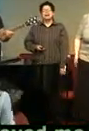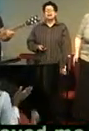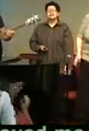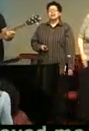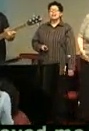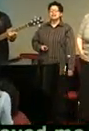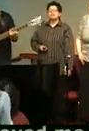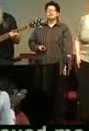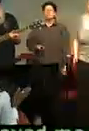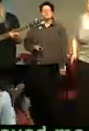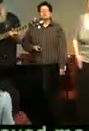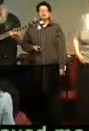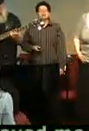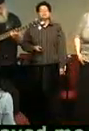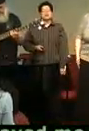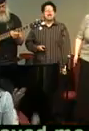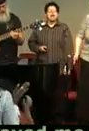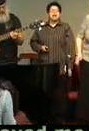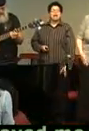l i